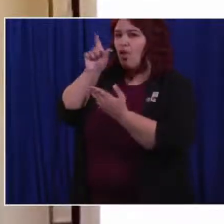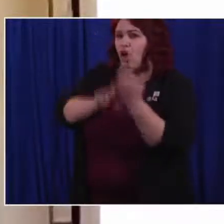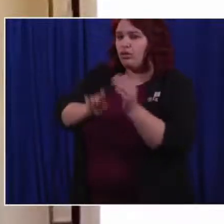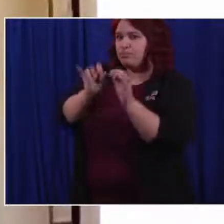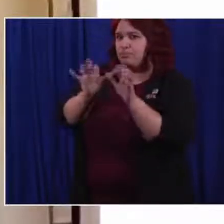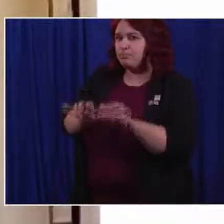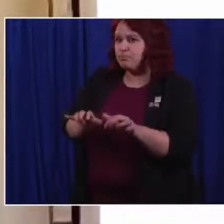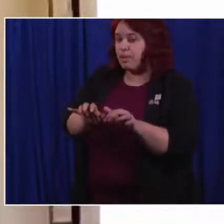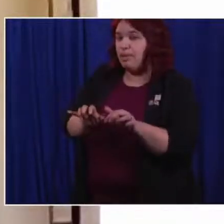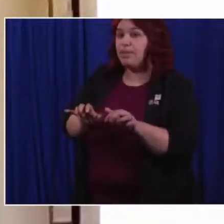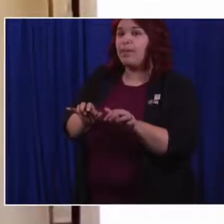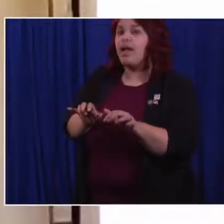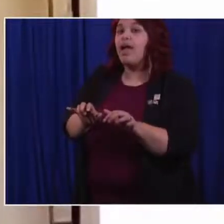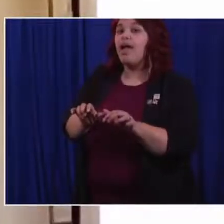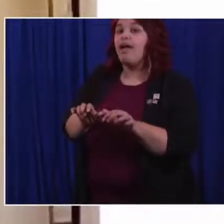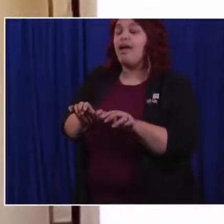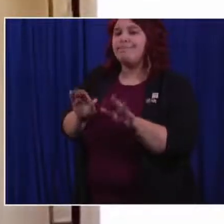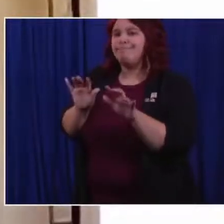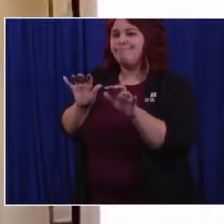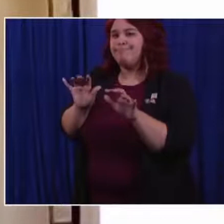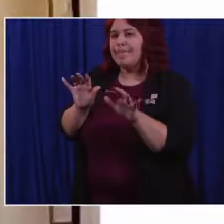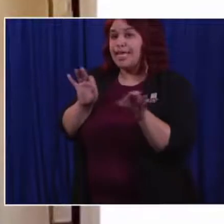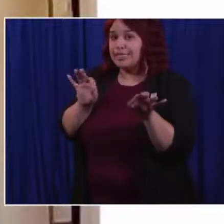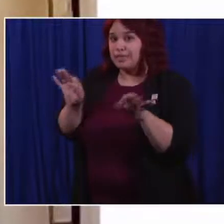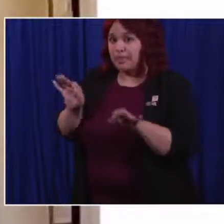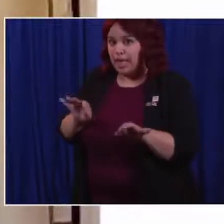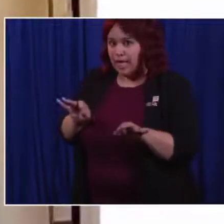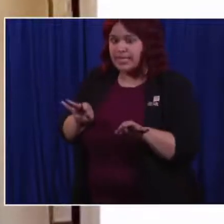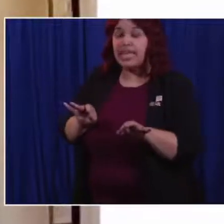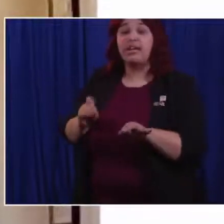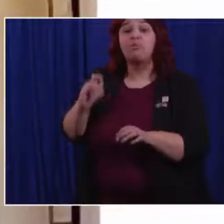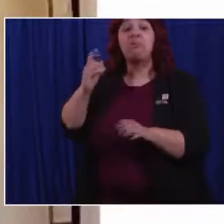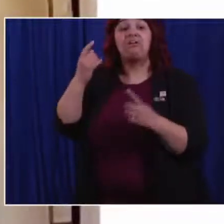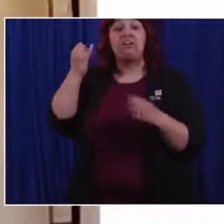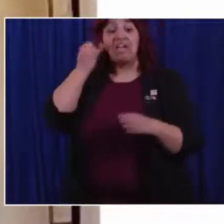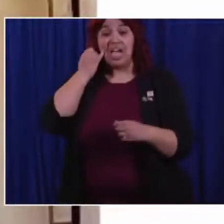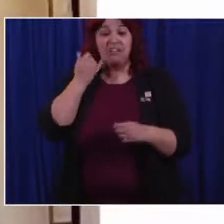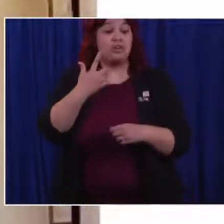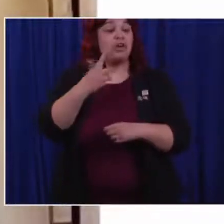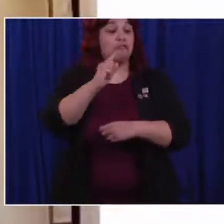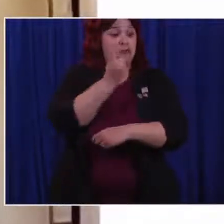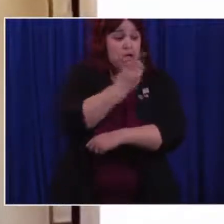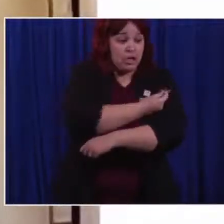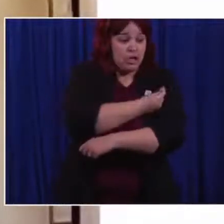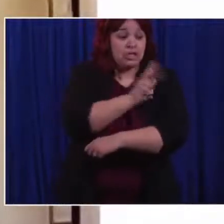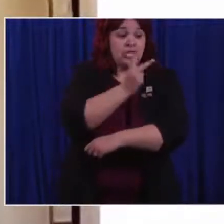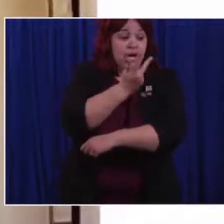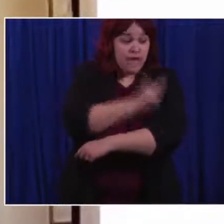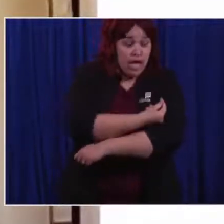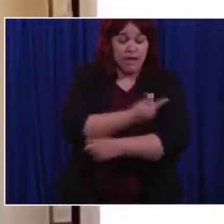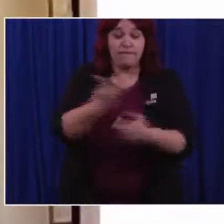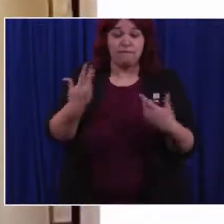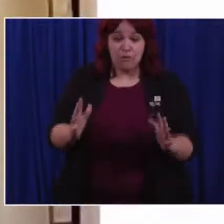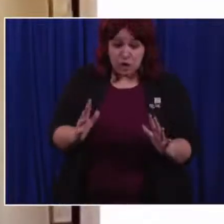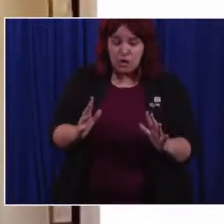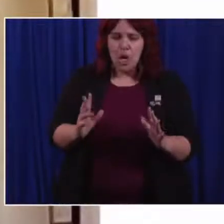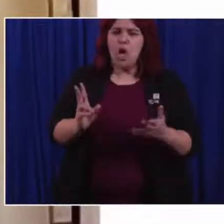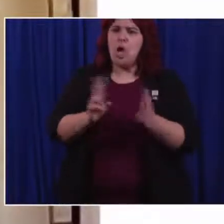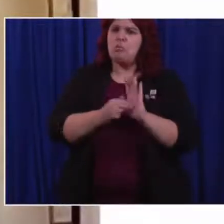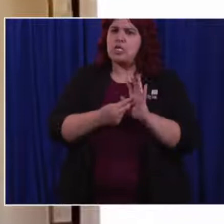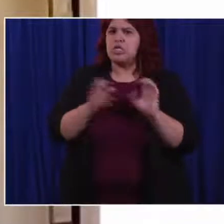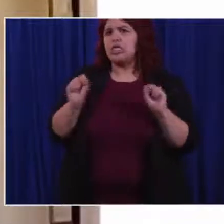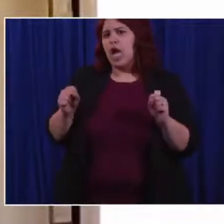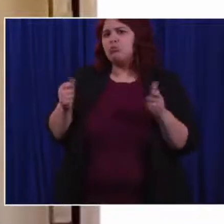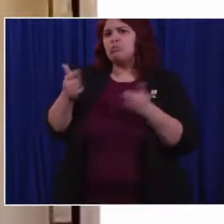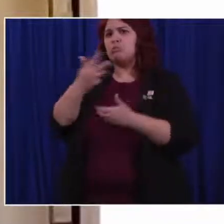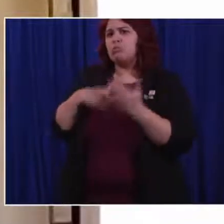to the efficacy of these vaccines in reducing the risk of transmission after